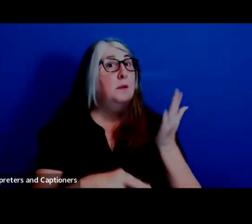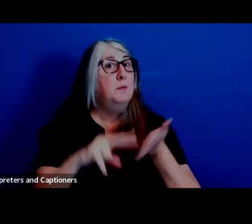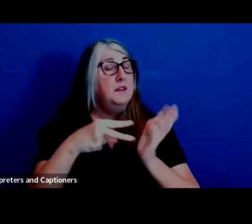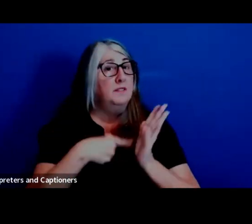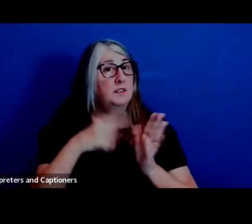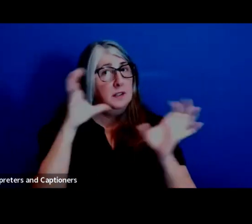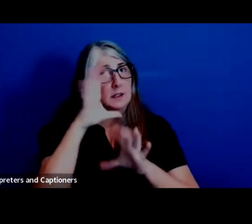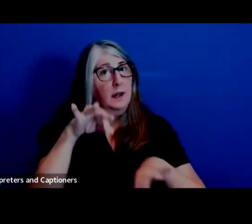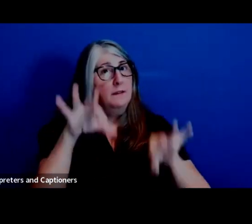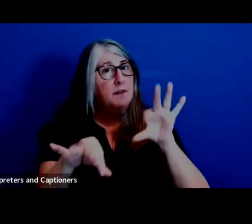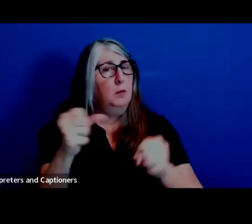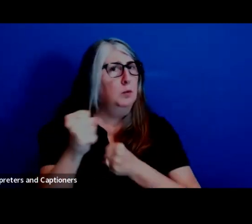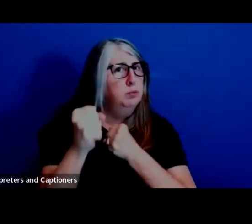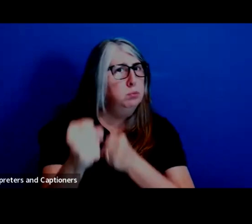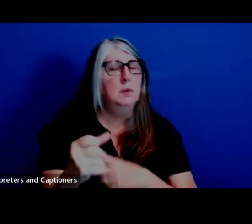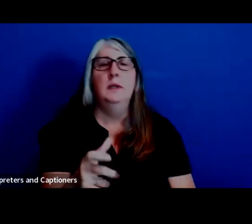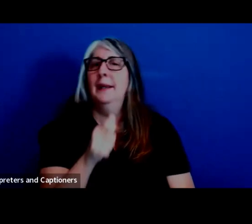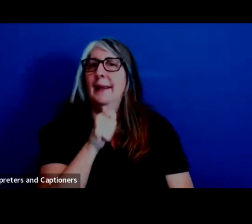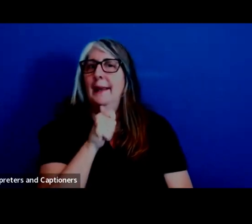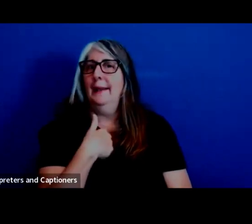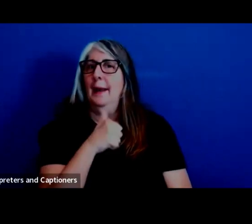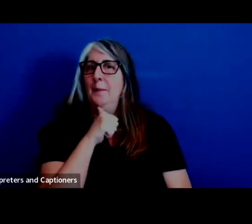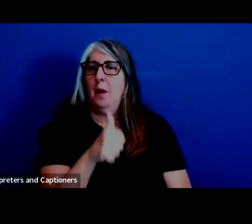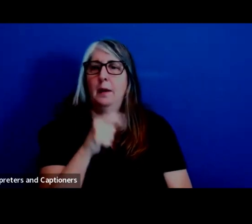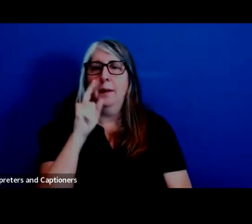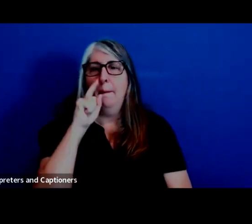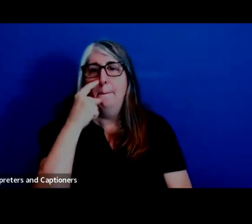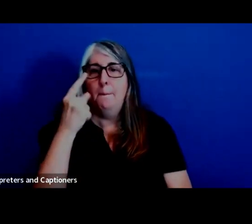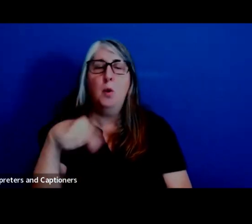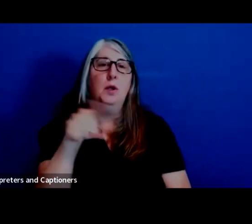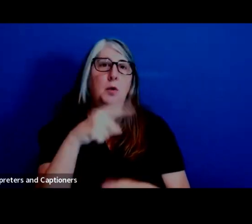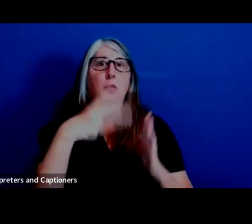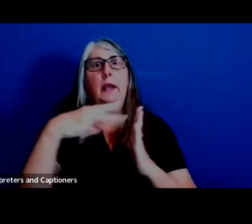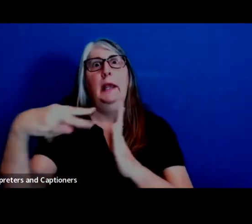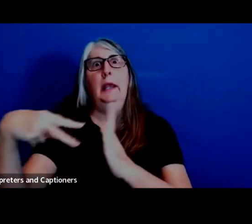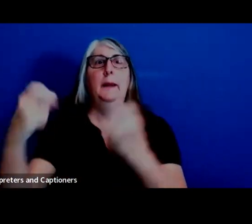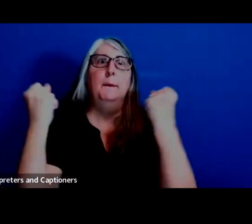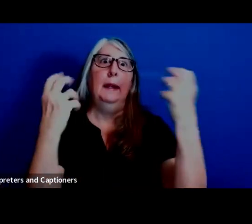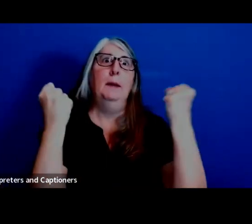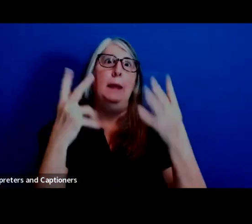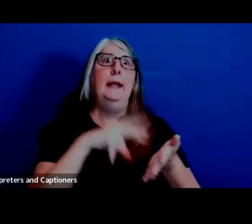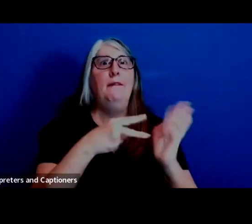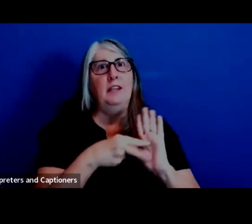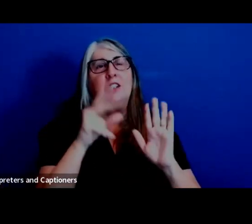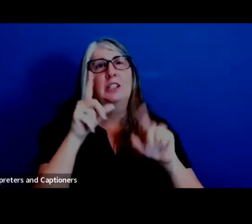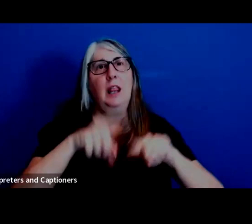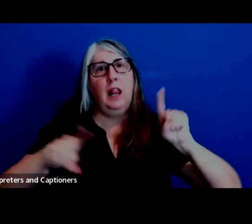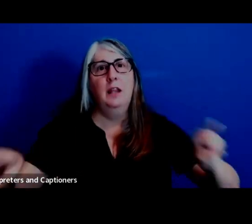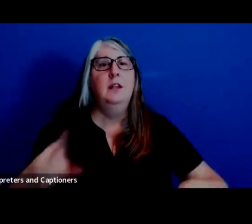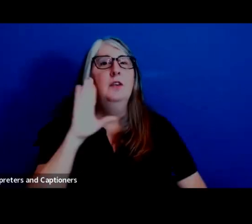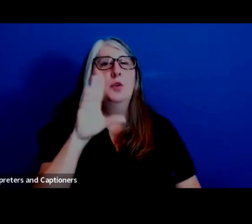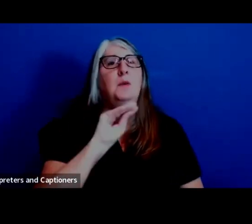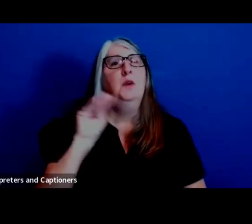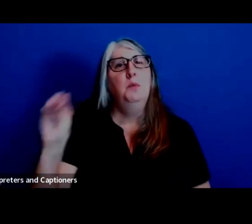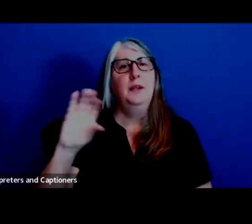very robust, and I'm not gonna sit here and bore you with reading off definition after definition. So I'll pop this